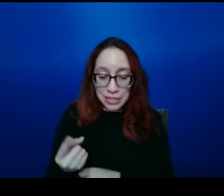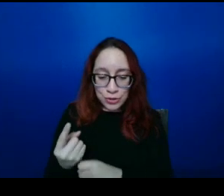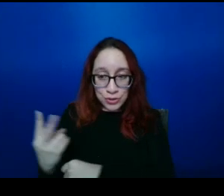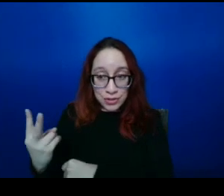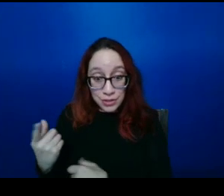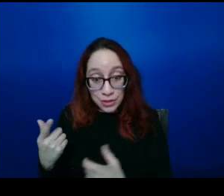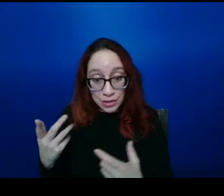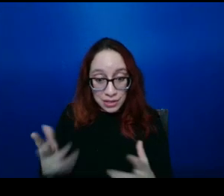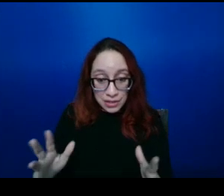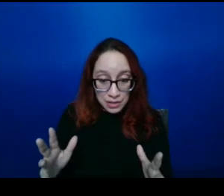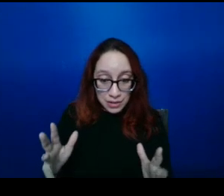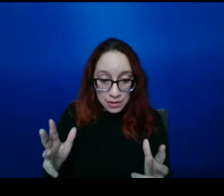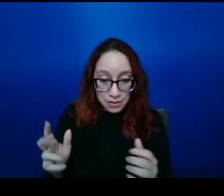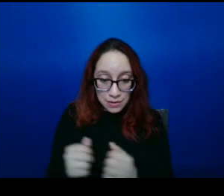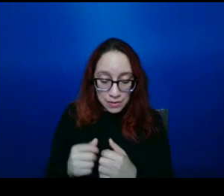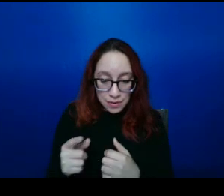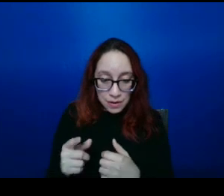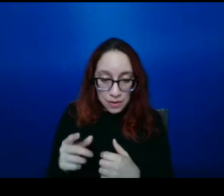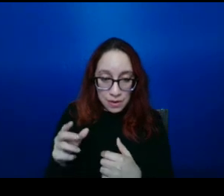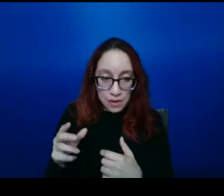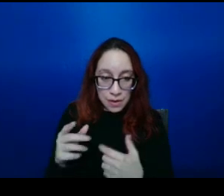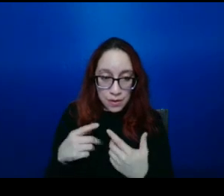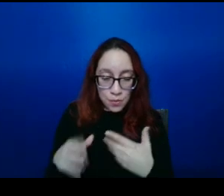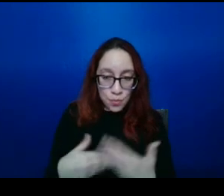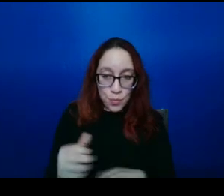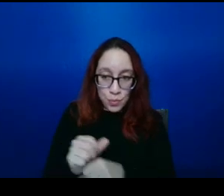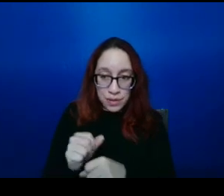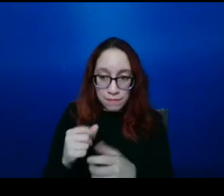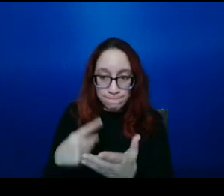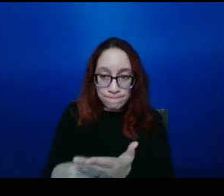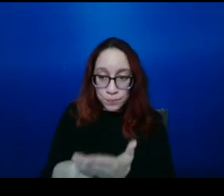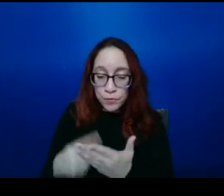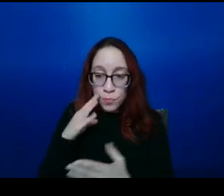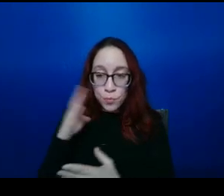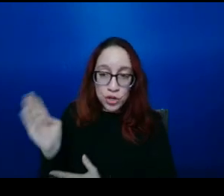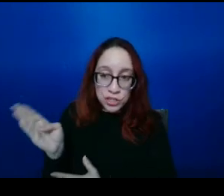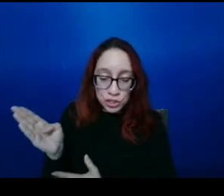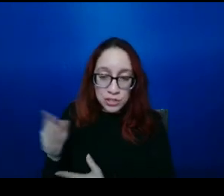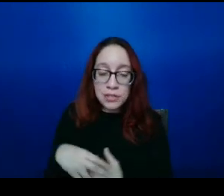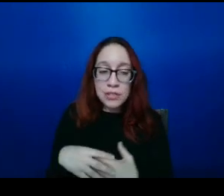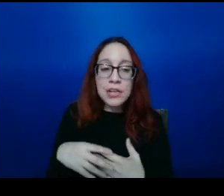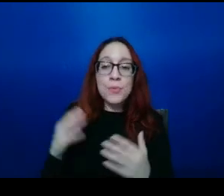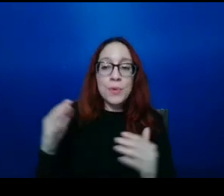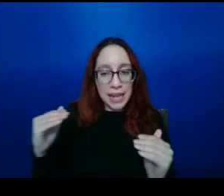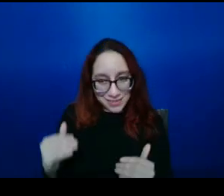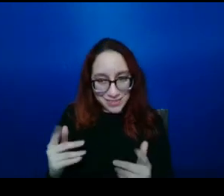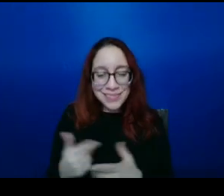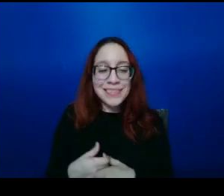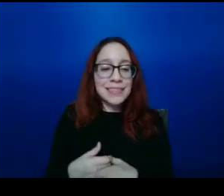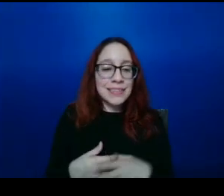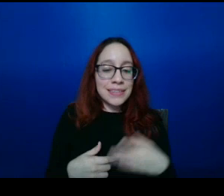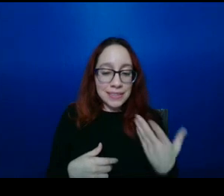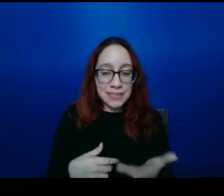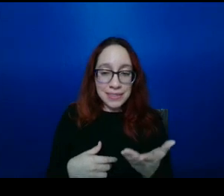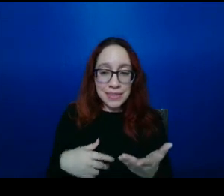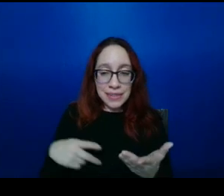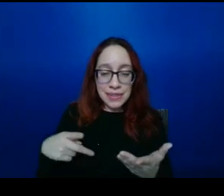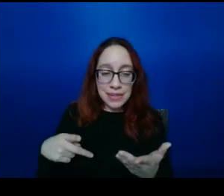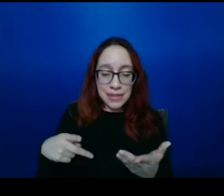we're while we're working through the details in Boynton Beach. Boynton Beach will be next. This is a